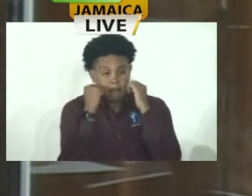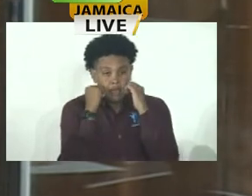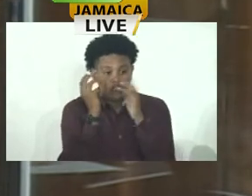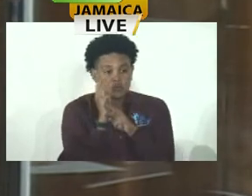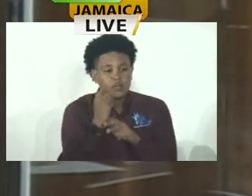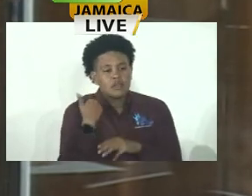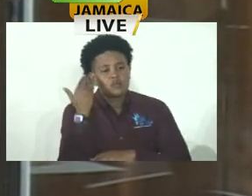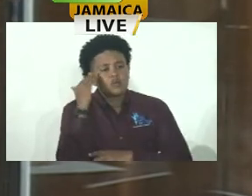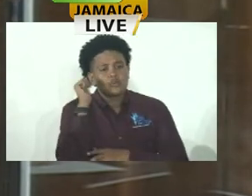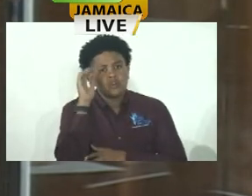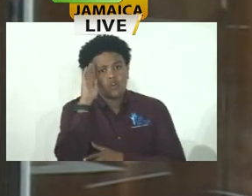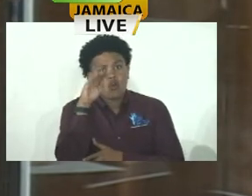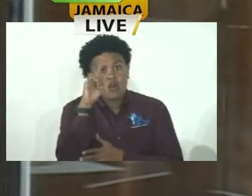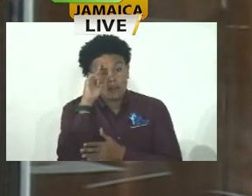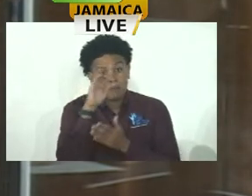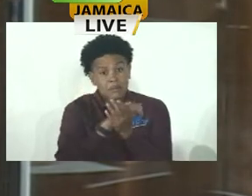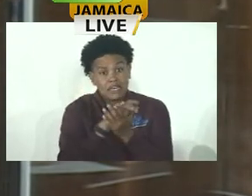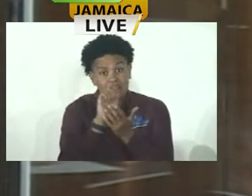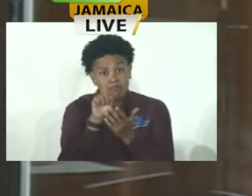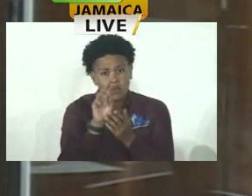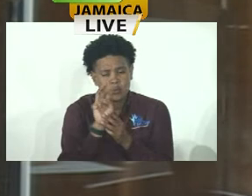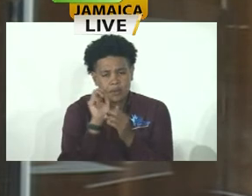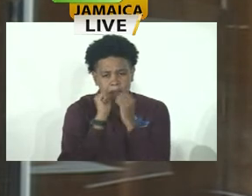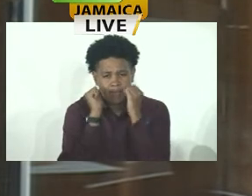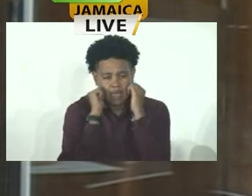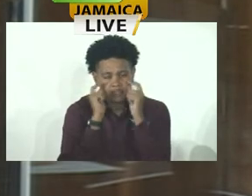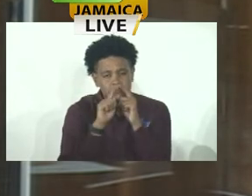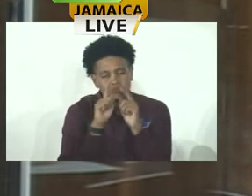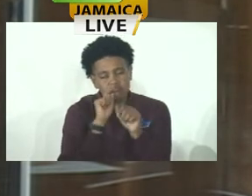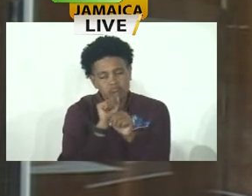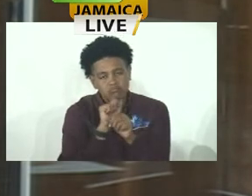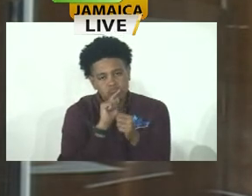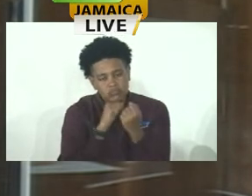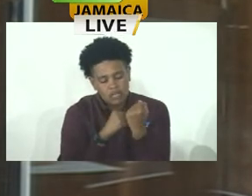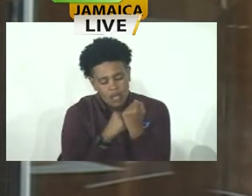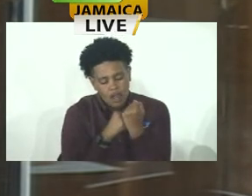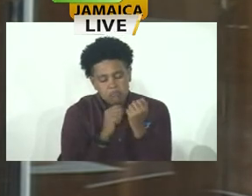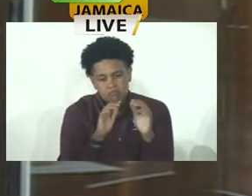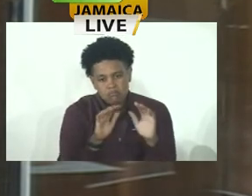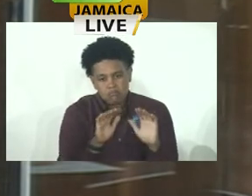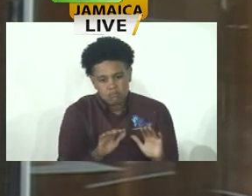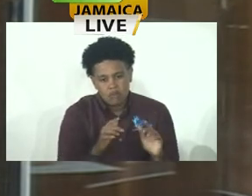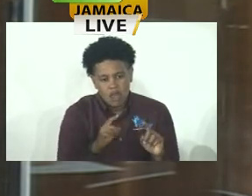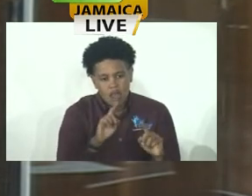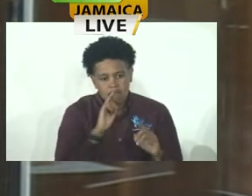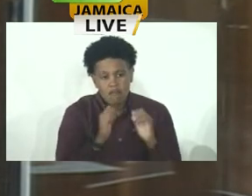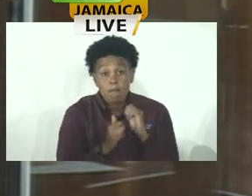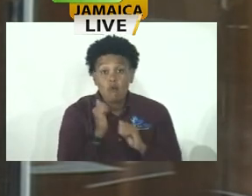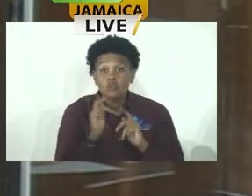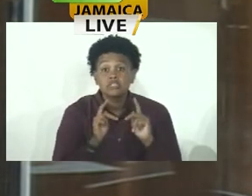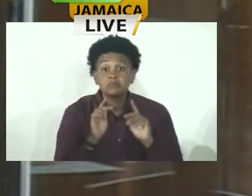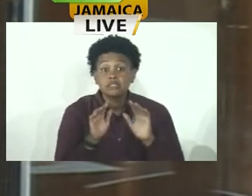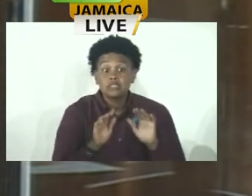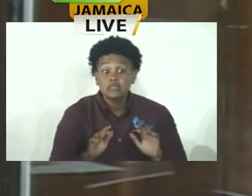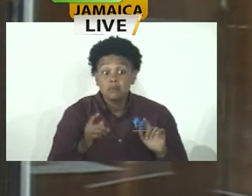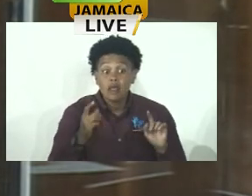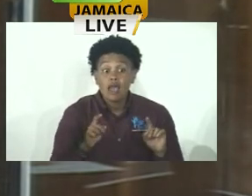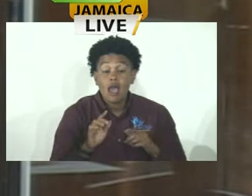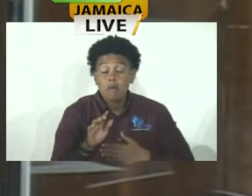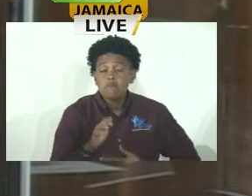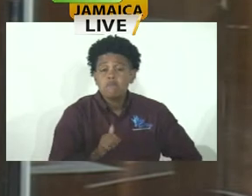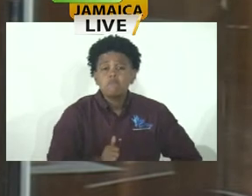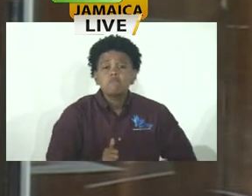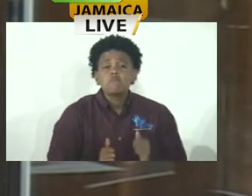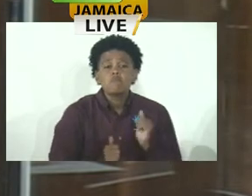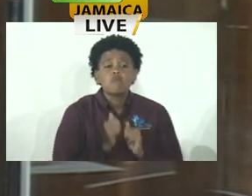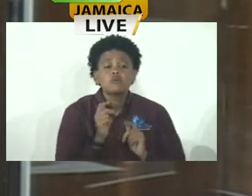not everybody believes in it but it is it has certainly um for most people most people are